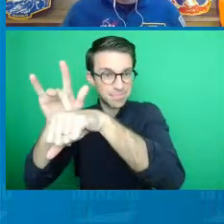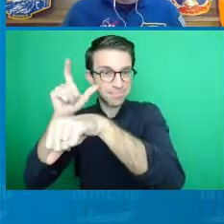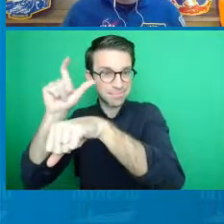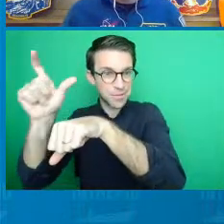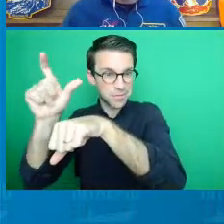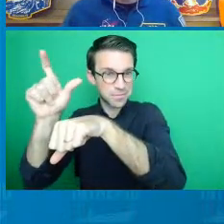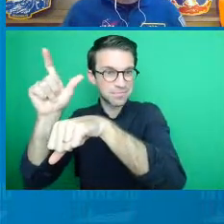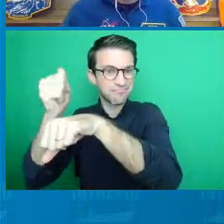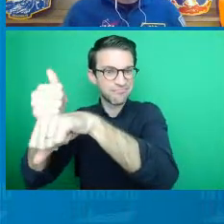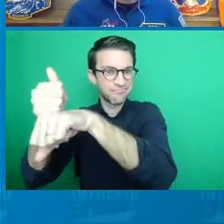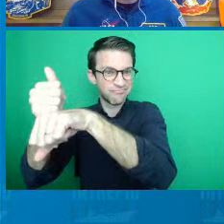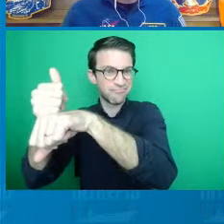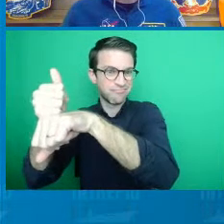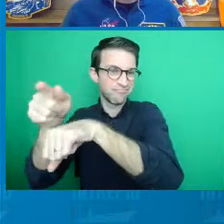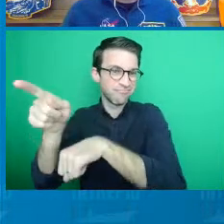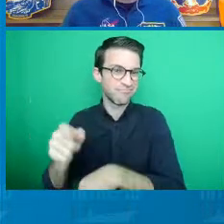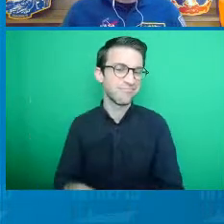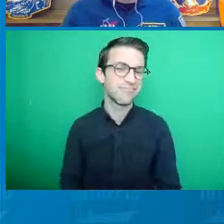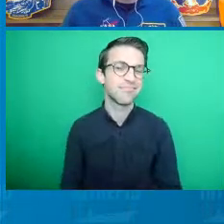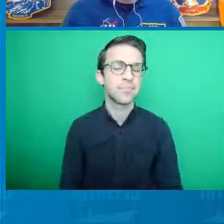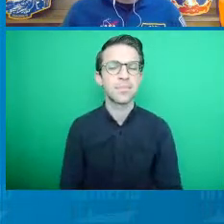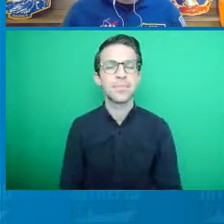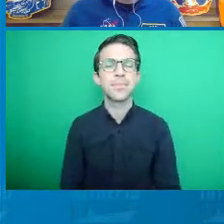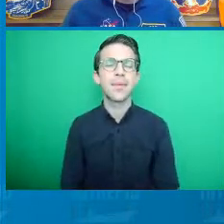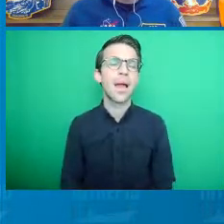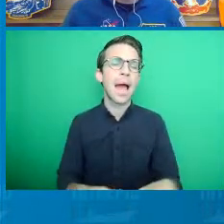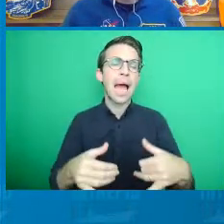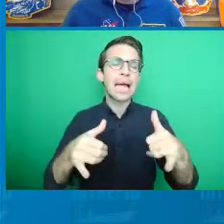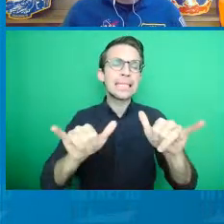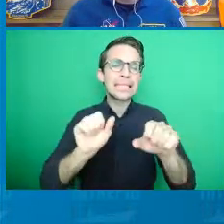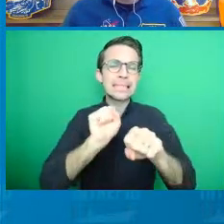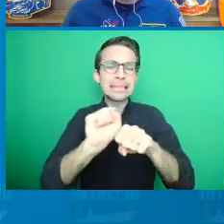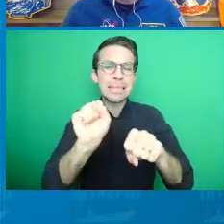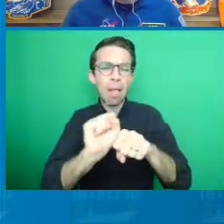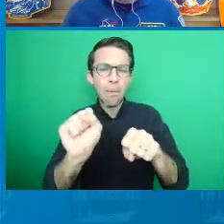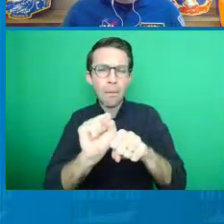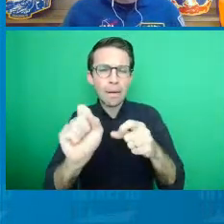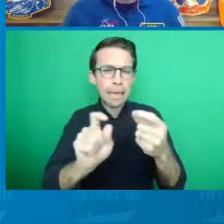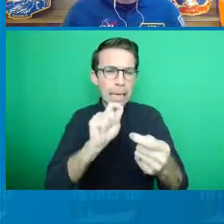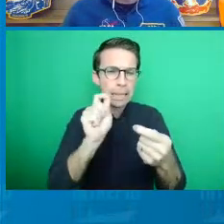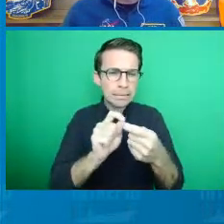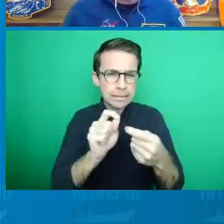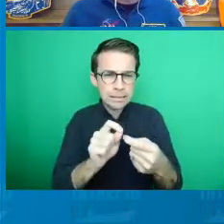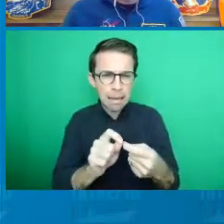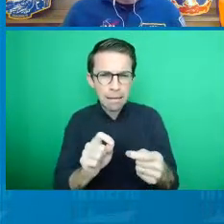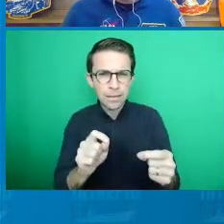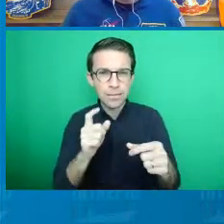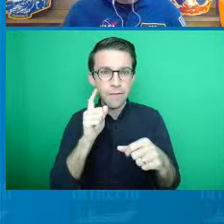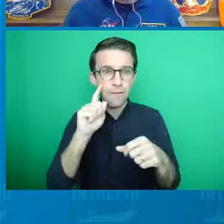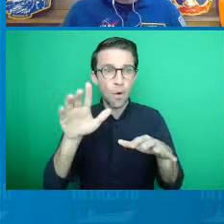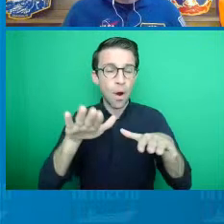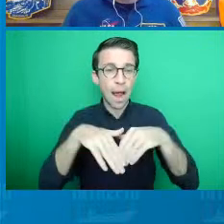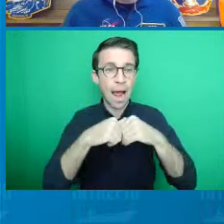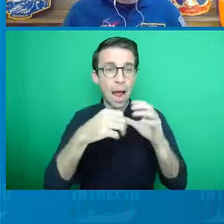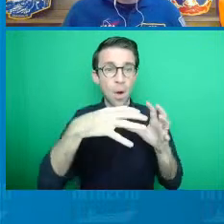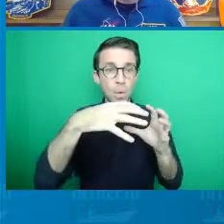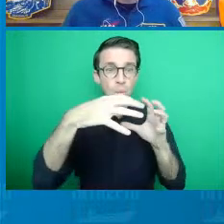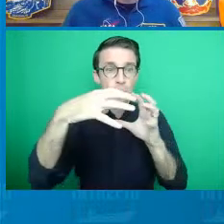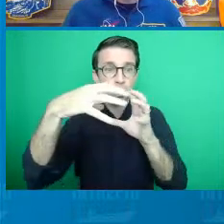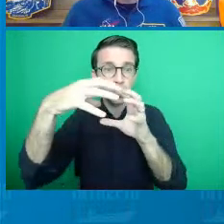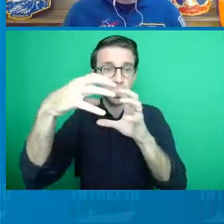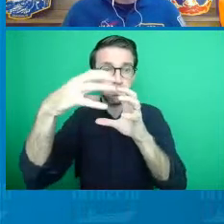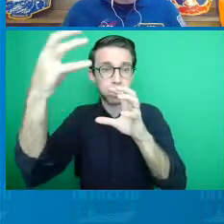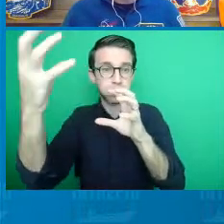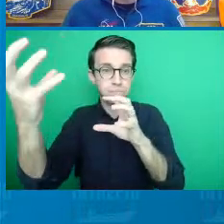moon. We're still working on the configurations in the sense for the lander. So we've got 3 different